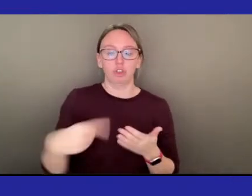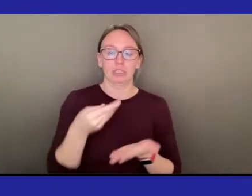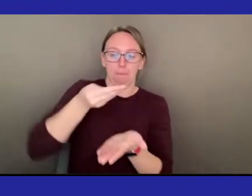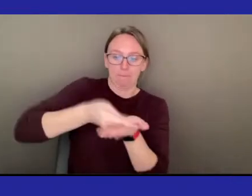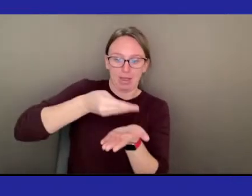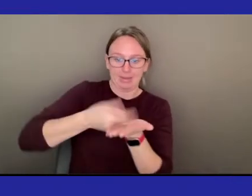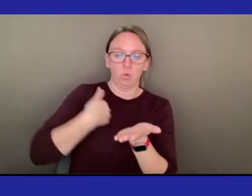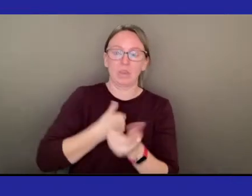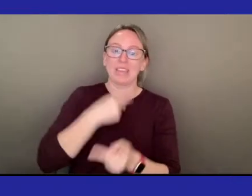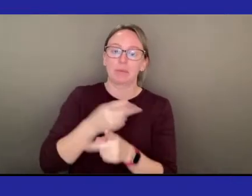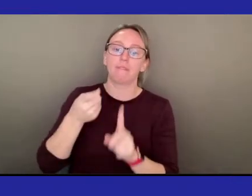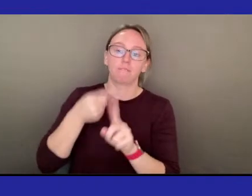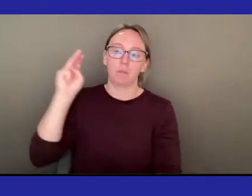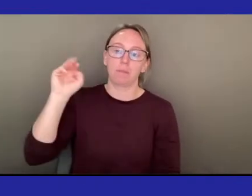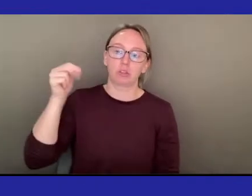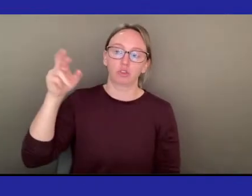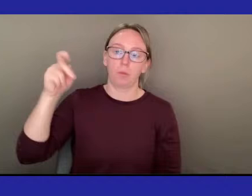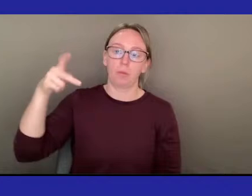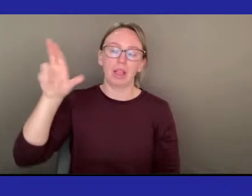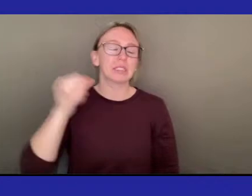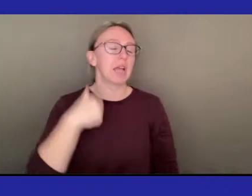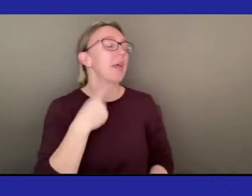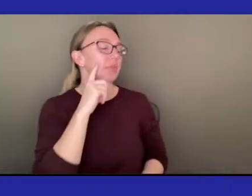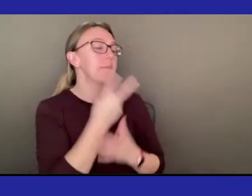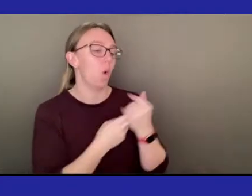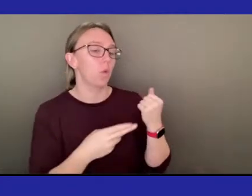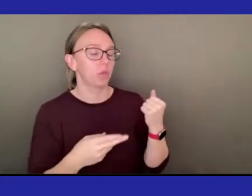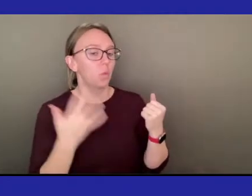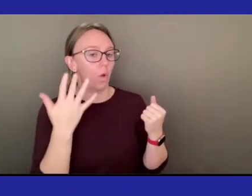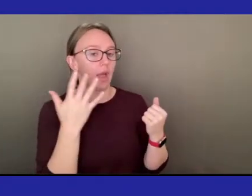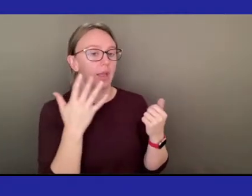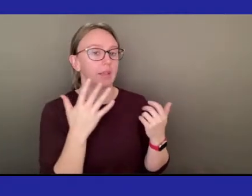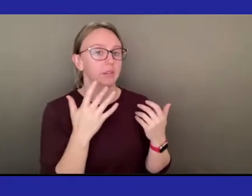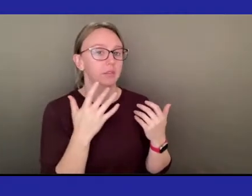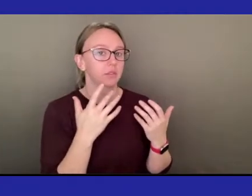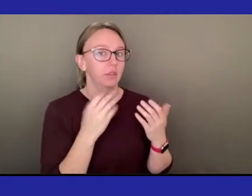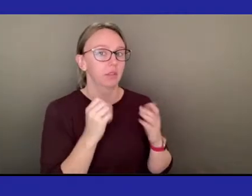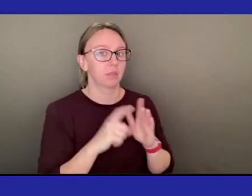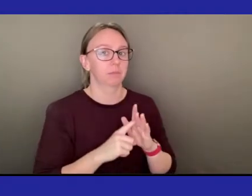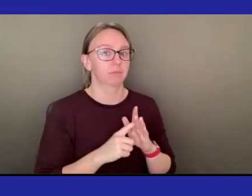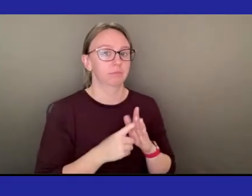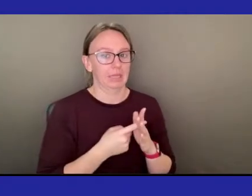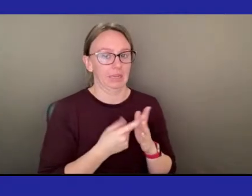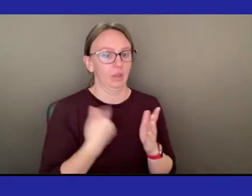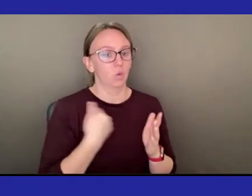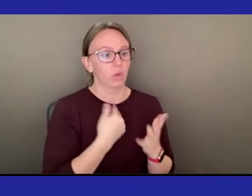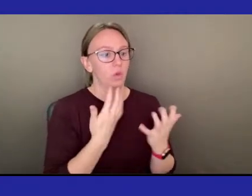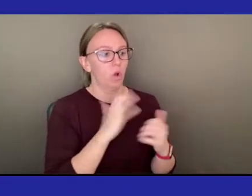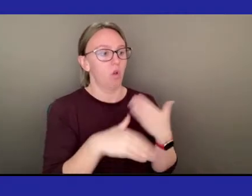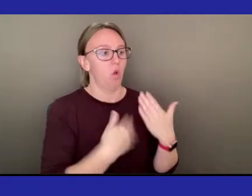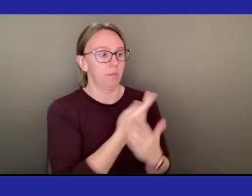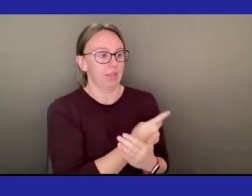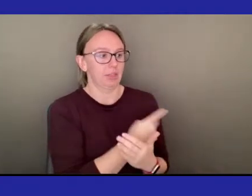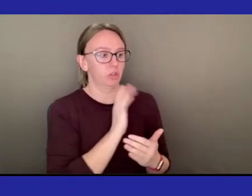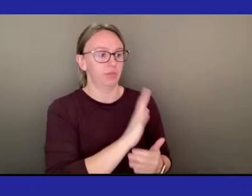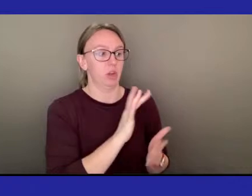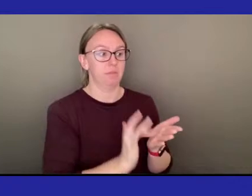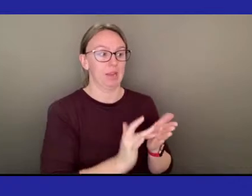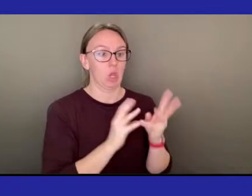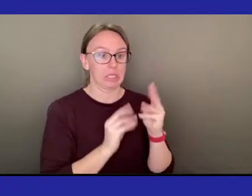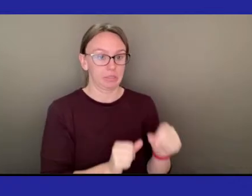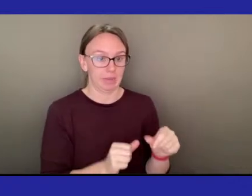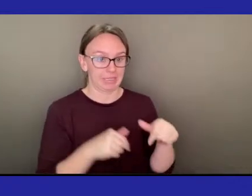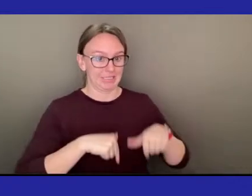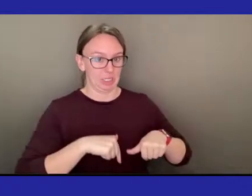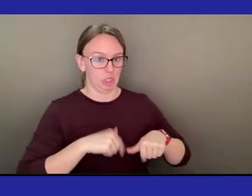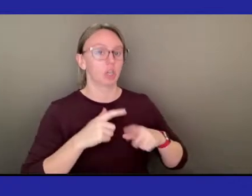MetroPlus. It's both. I think it's both. Yeah. Because on the front end, like we want to have all the patients on the front end, their medical spend, and then there's